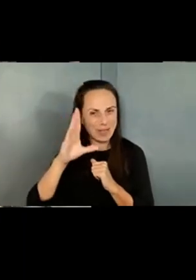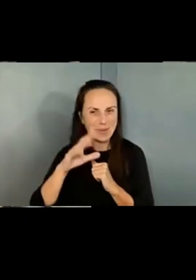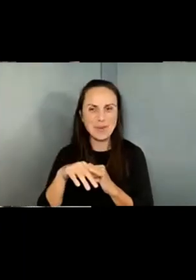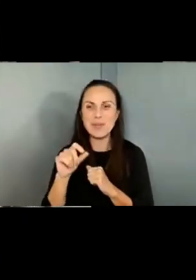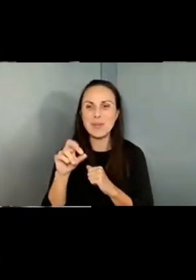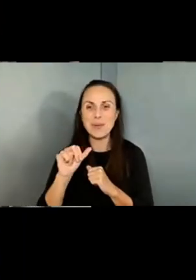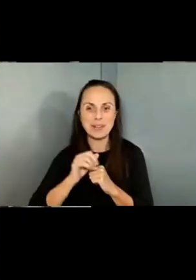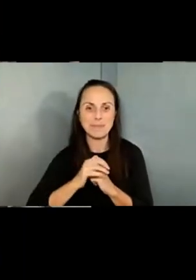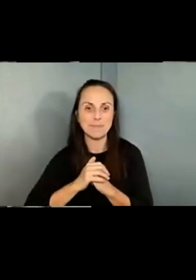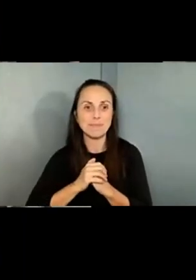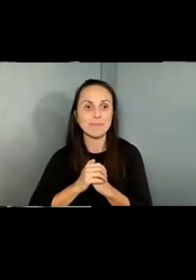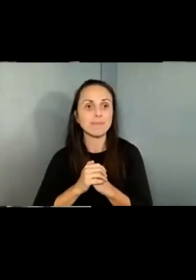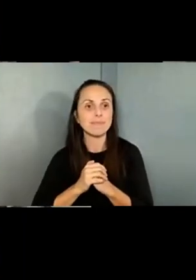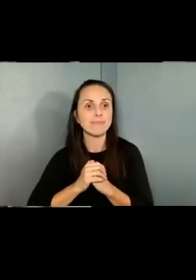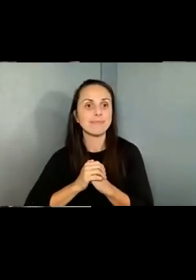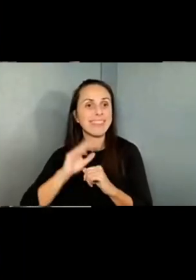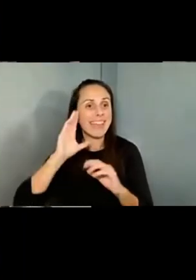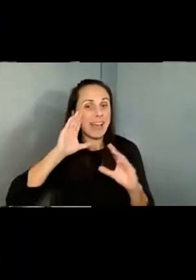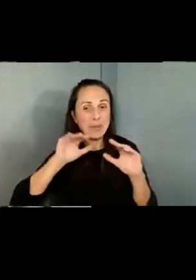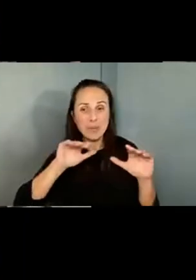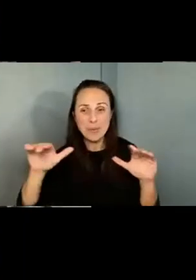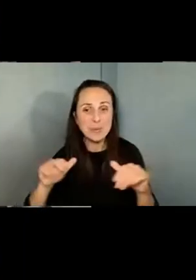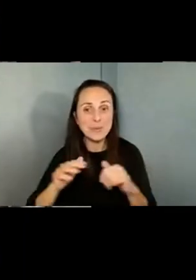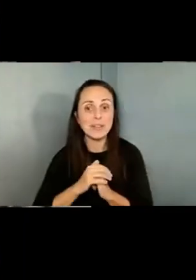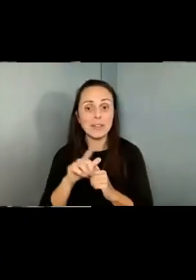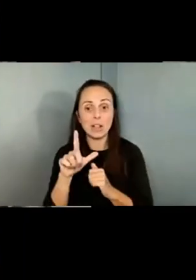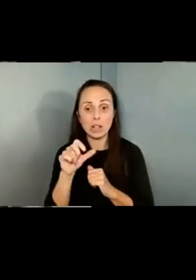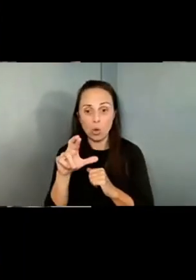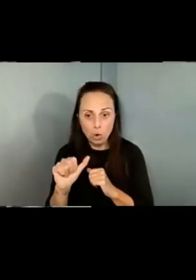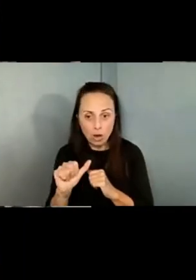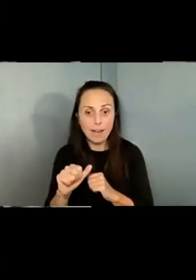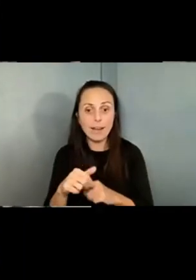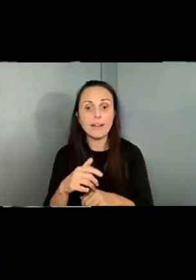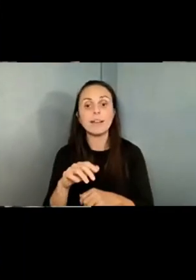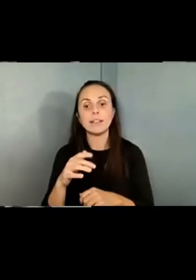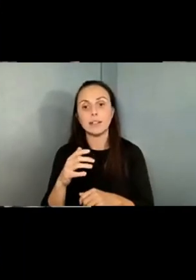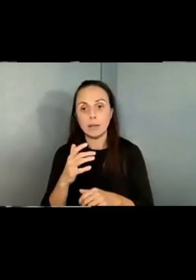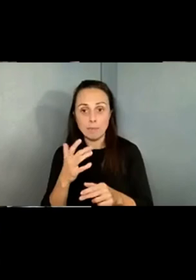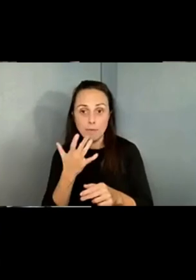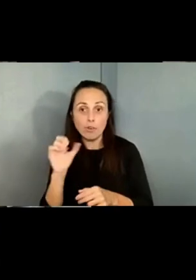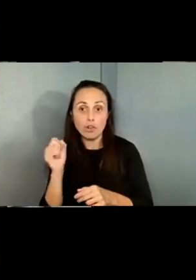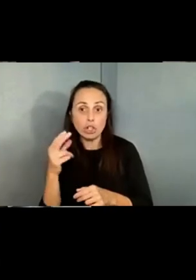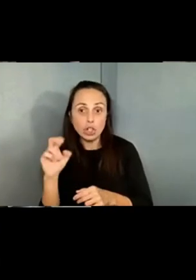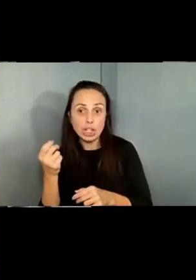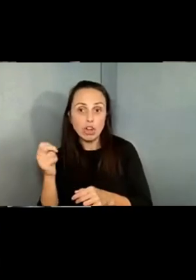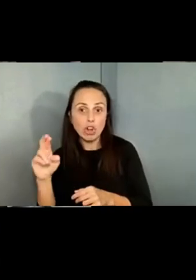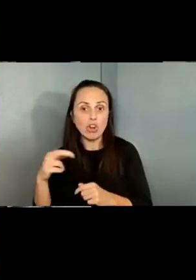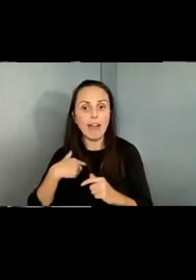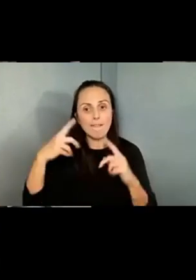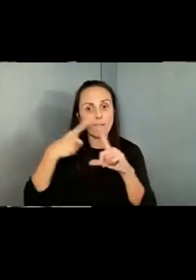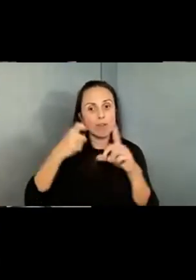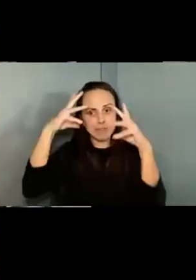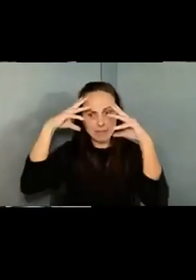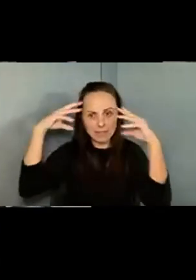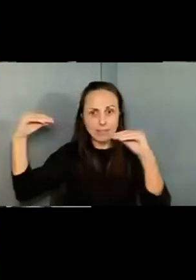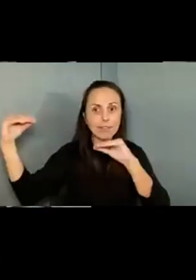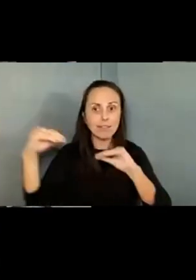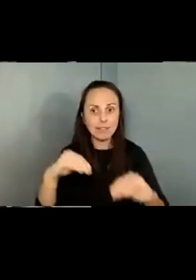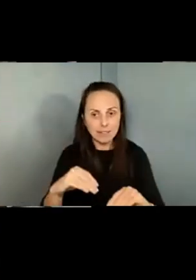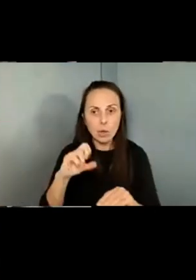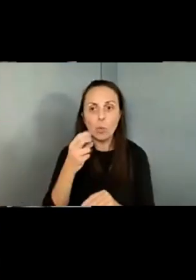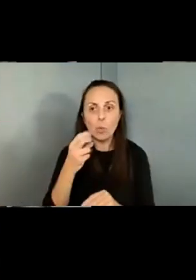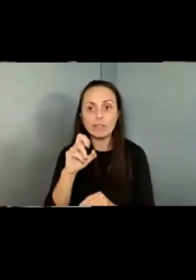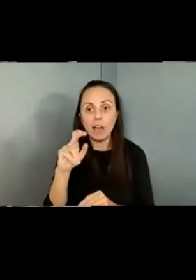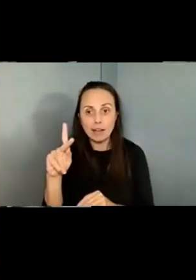Hi there. Good afternoon, folks. I'm Laura, I go by she, her. I'm a Dutch settler on